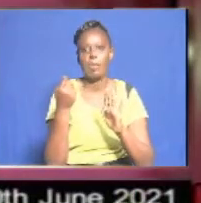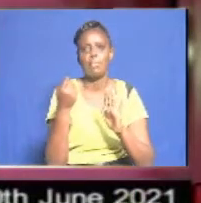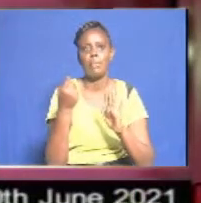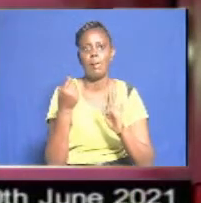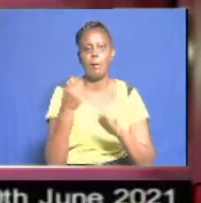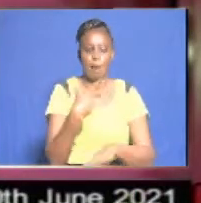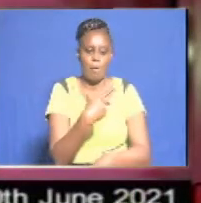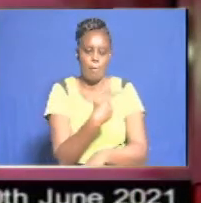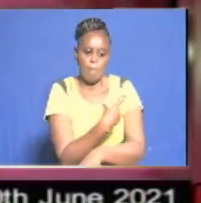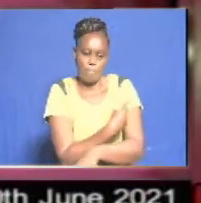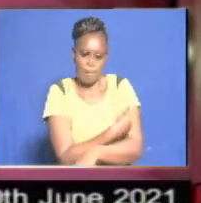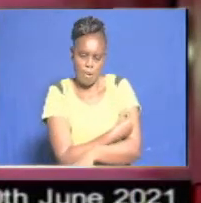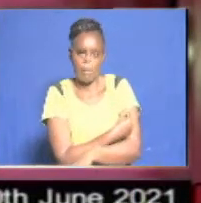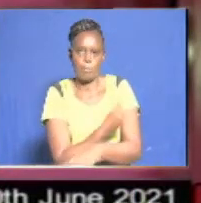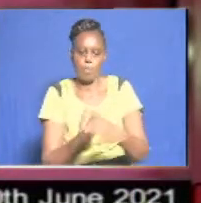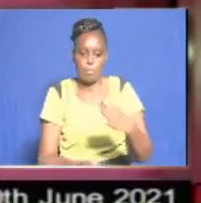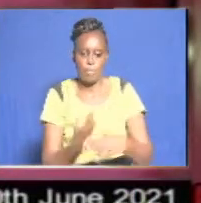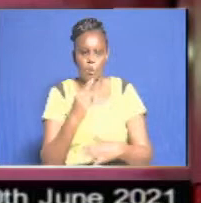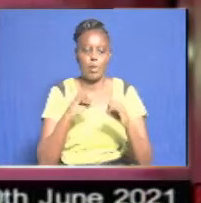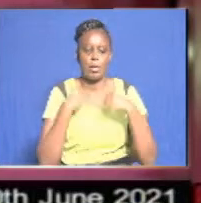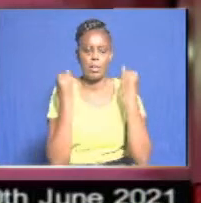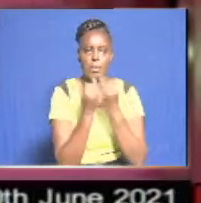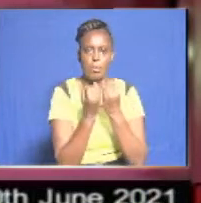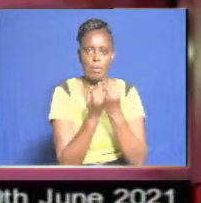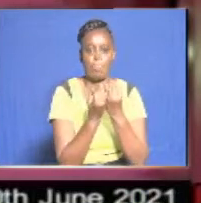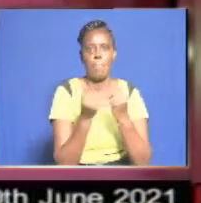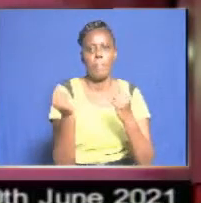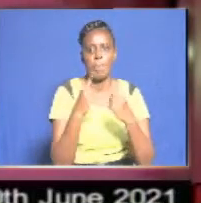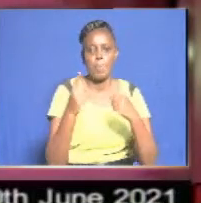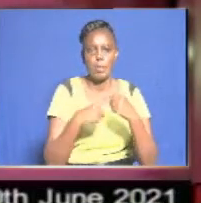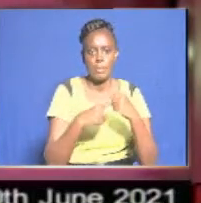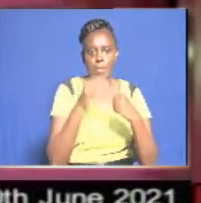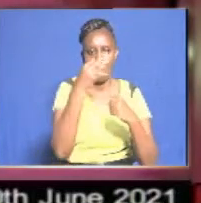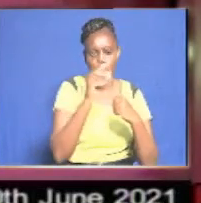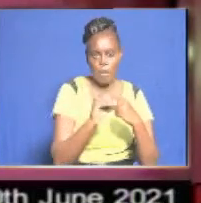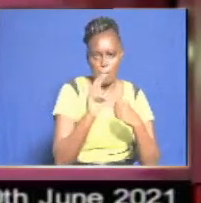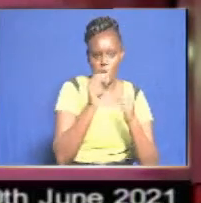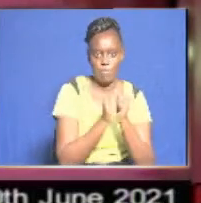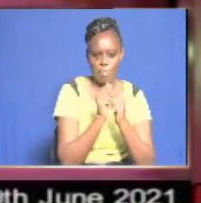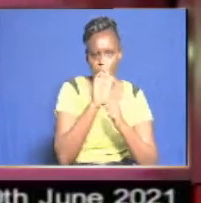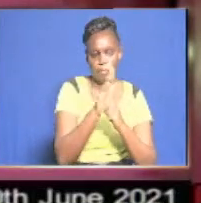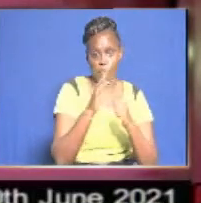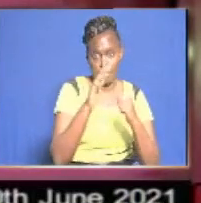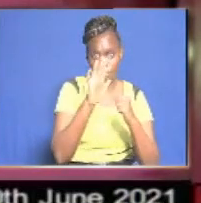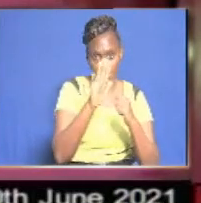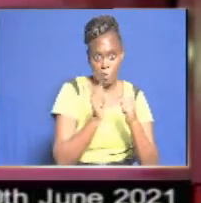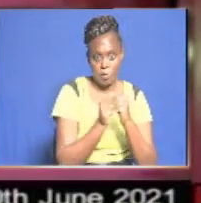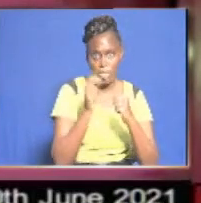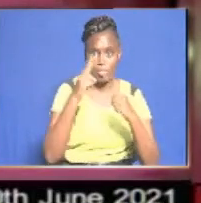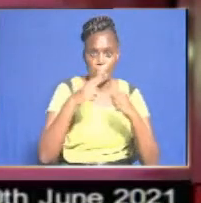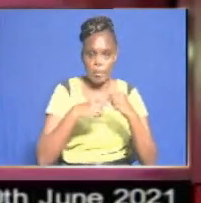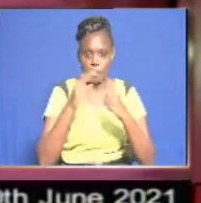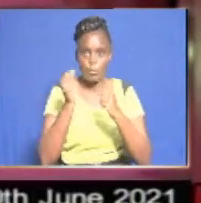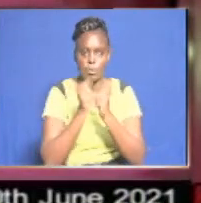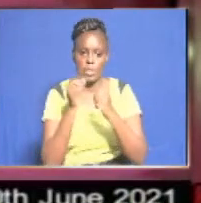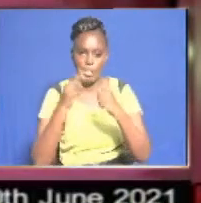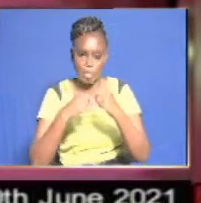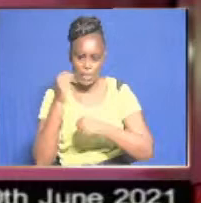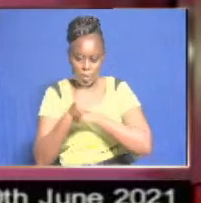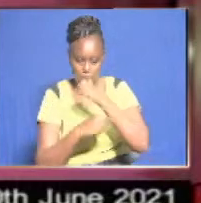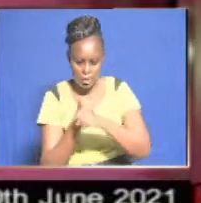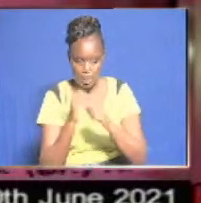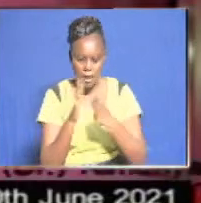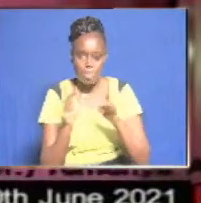Vaccines Production Institute for the year ended 30th of June, 2015, 2017, and 2018, and